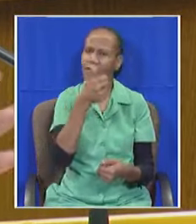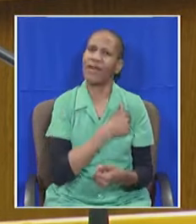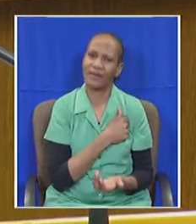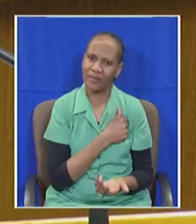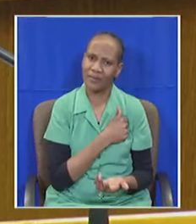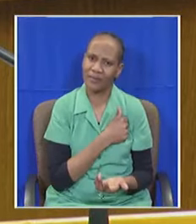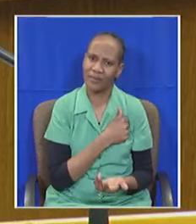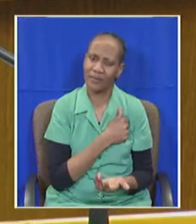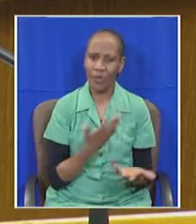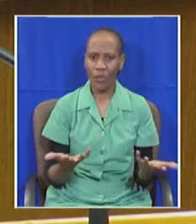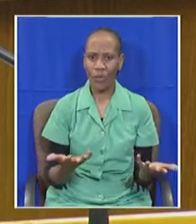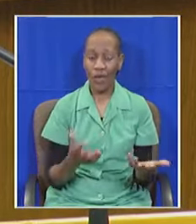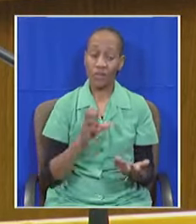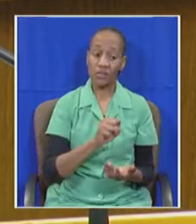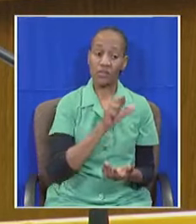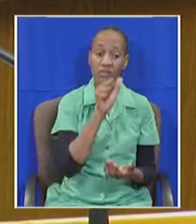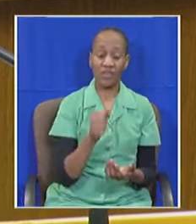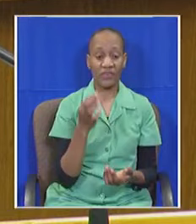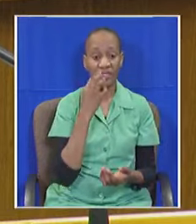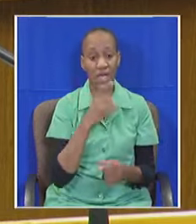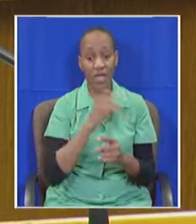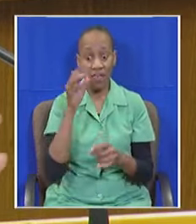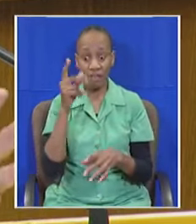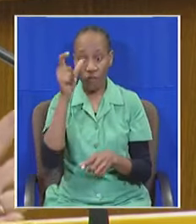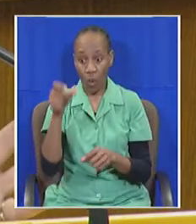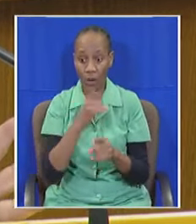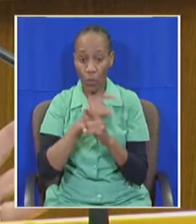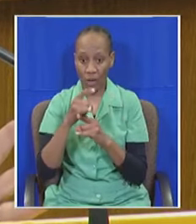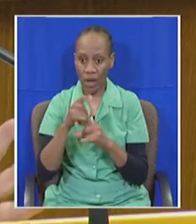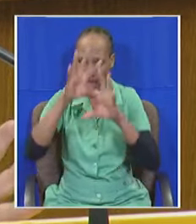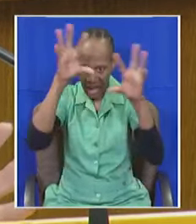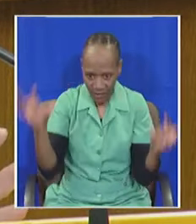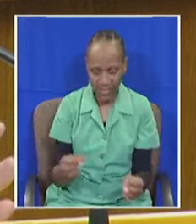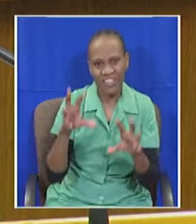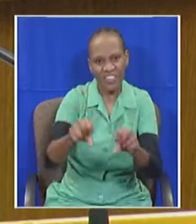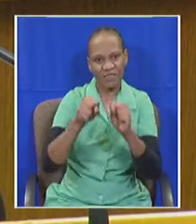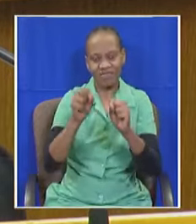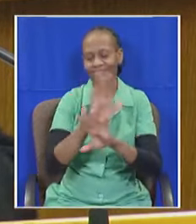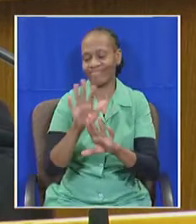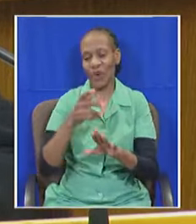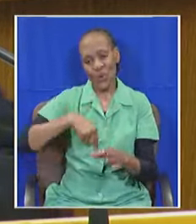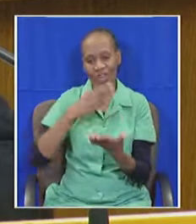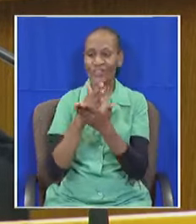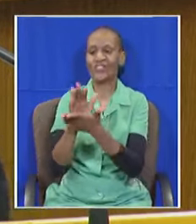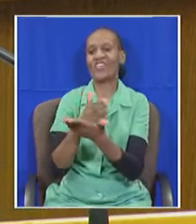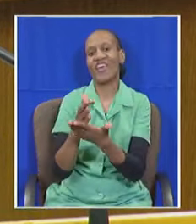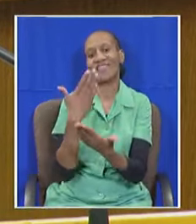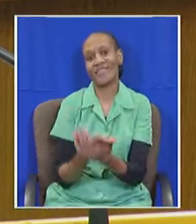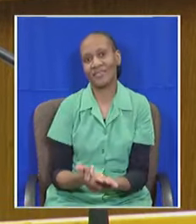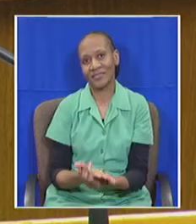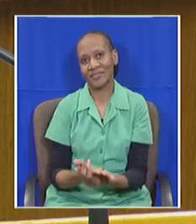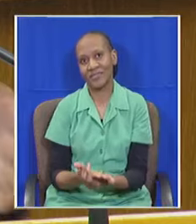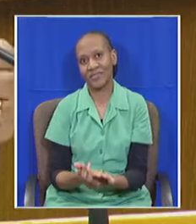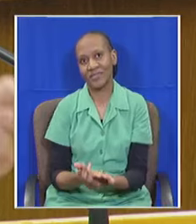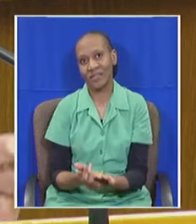Africa has never said, winner takes all. We want to share. So we, although we did